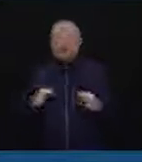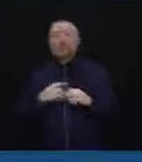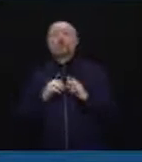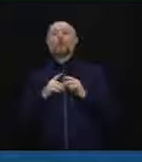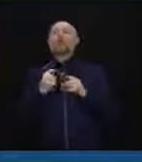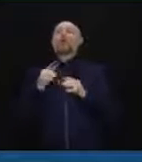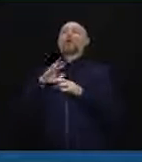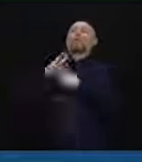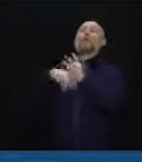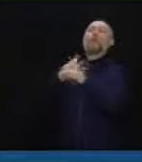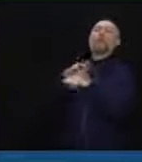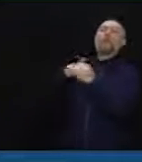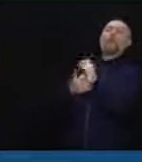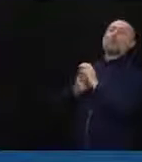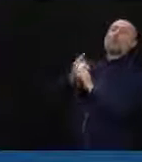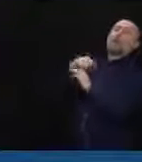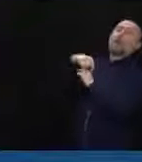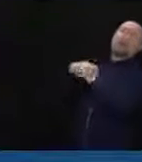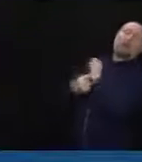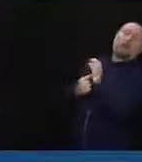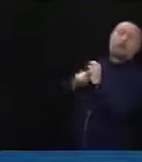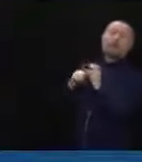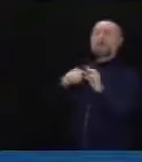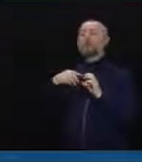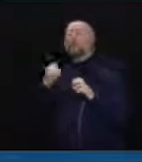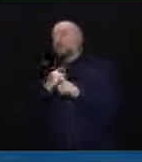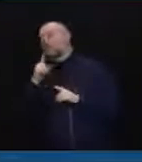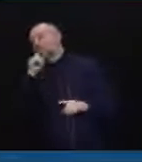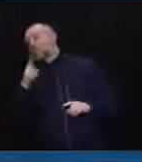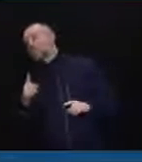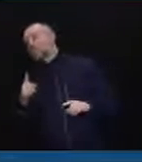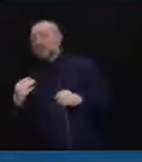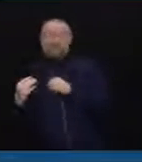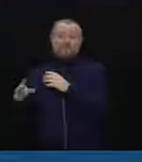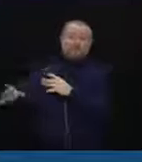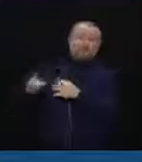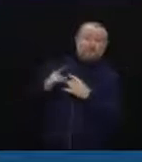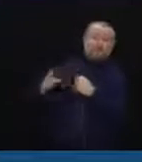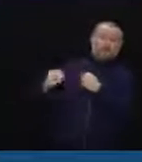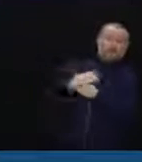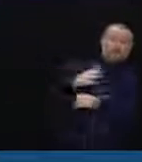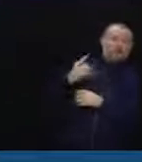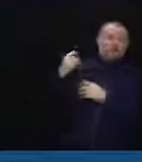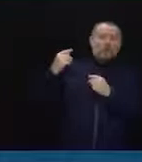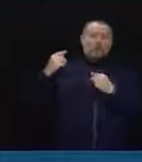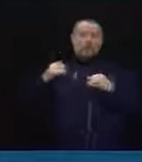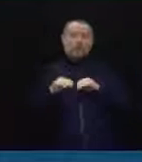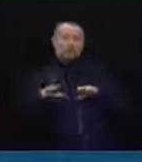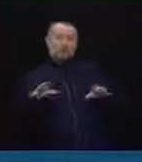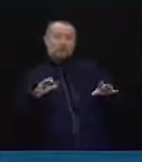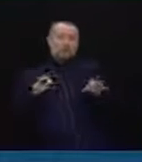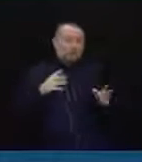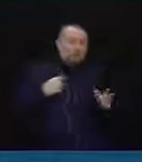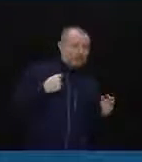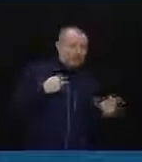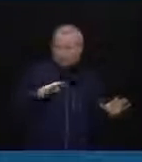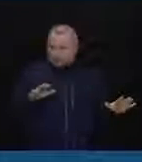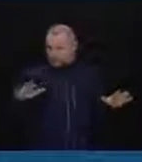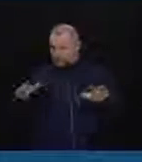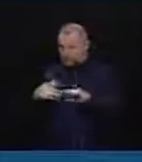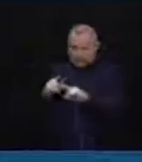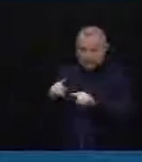global trends. And I also want to make sure that our guidance is very thoughtful on what could possibly re-trigger